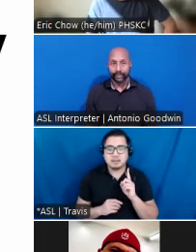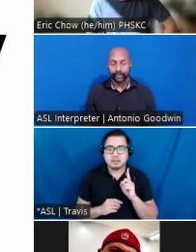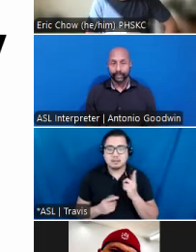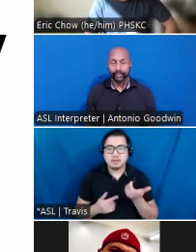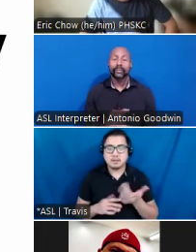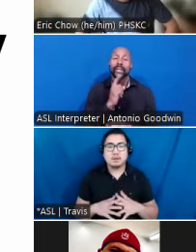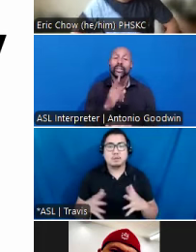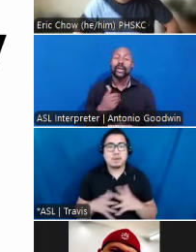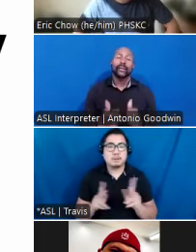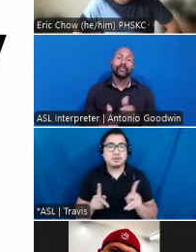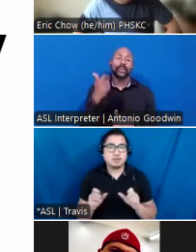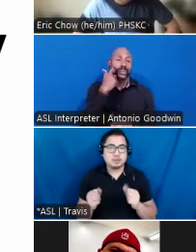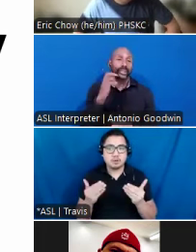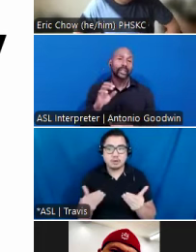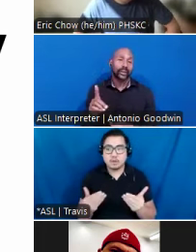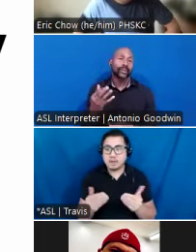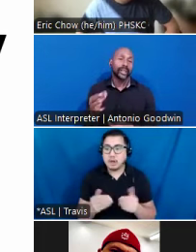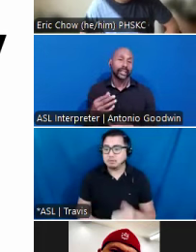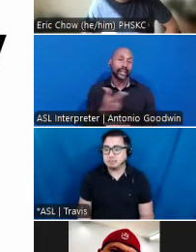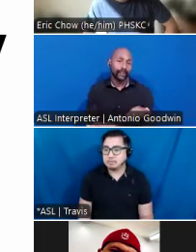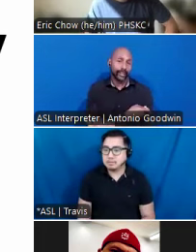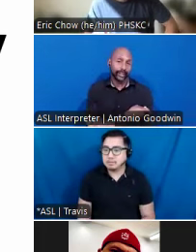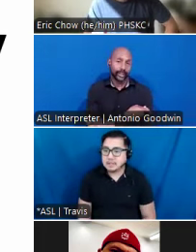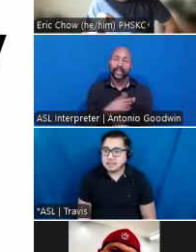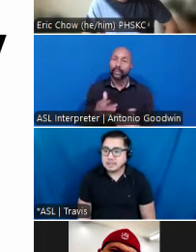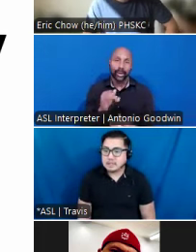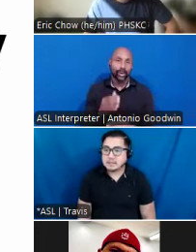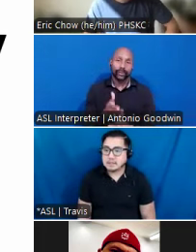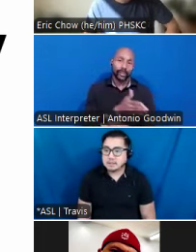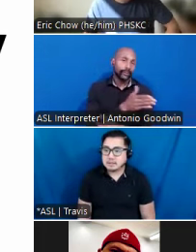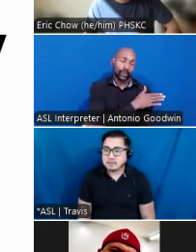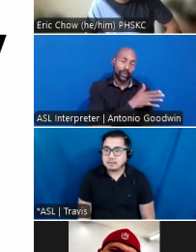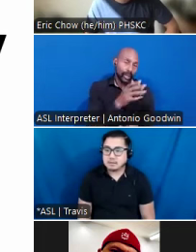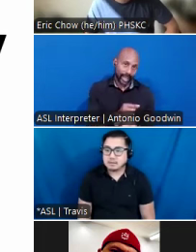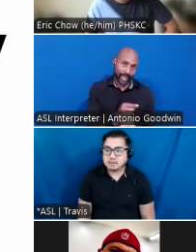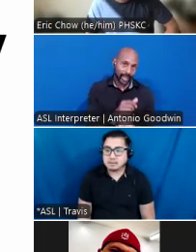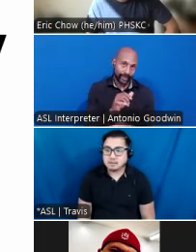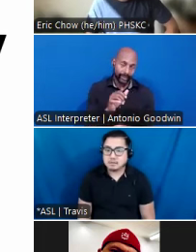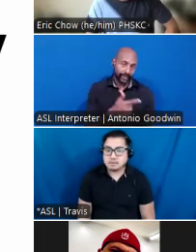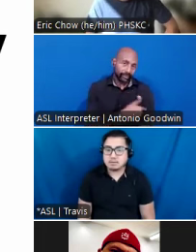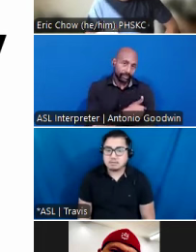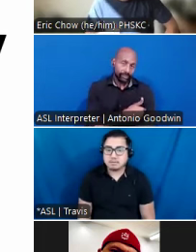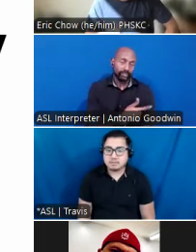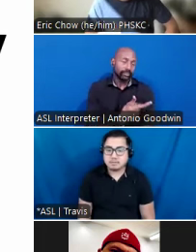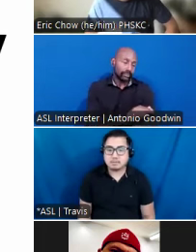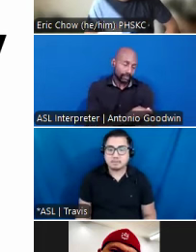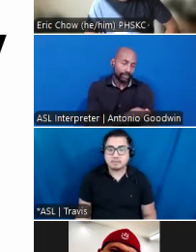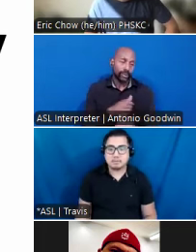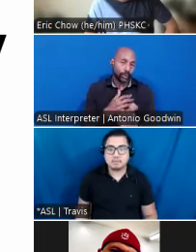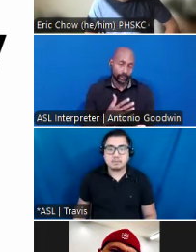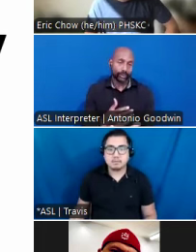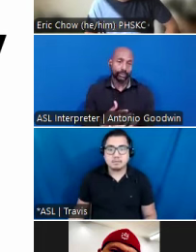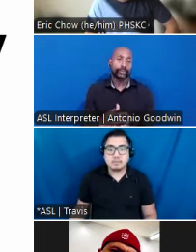So even if they receive prior vaccines or boosters, they should receive the updated vaccine for this year. They should also receive the annual